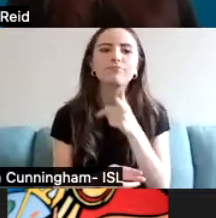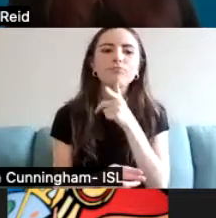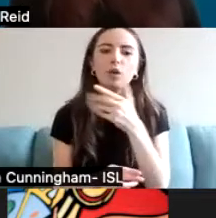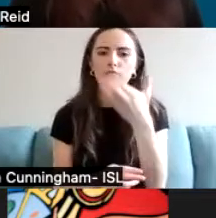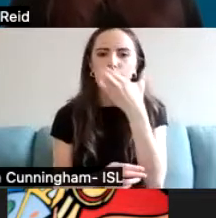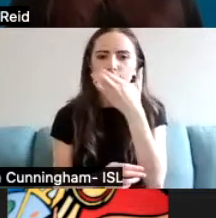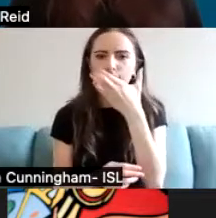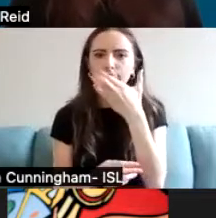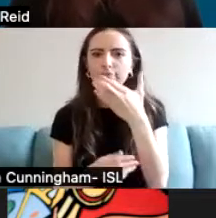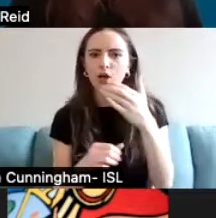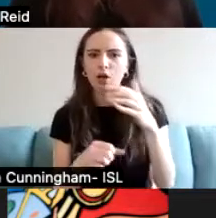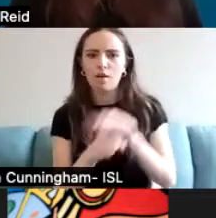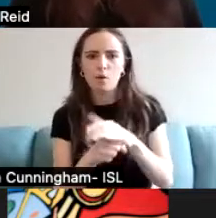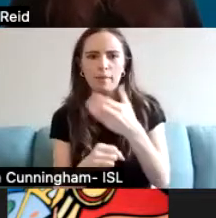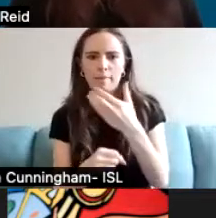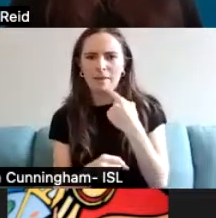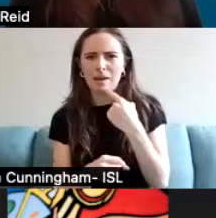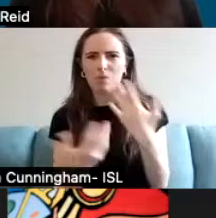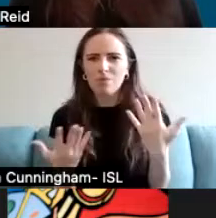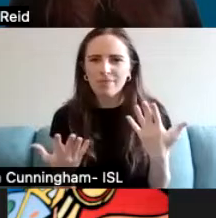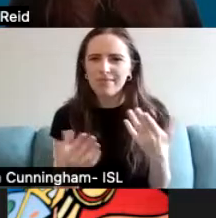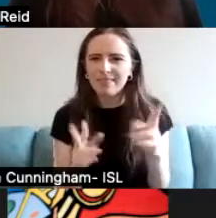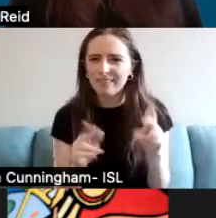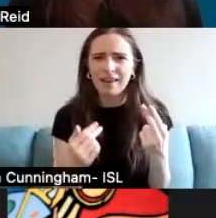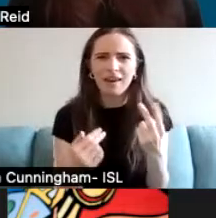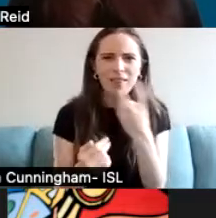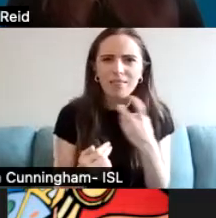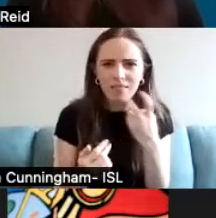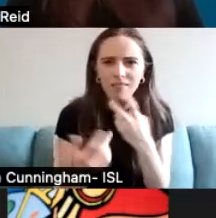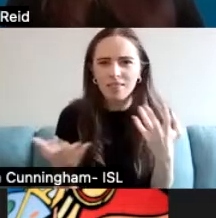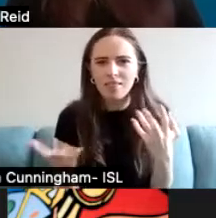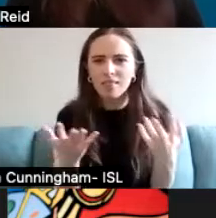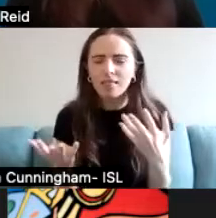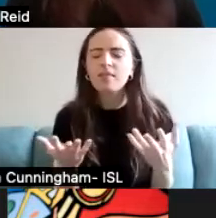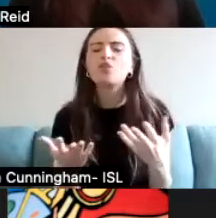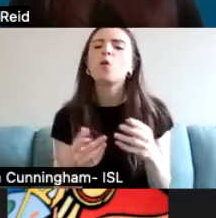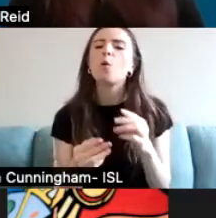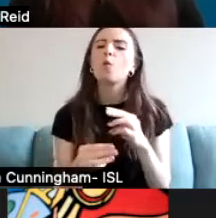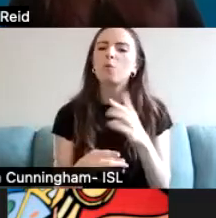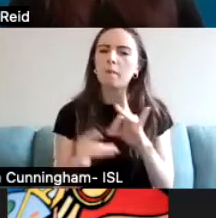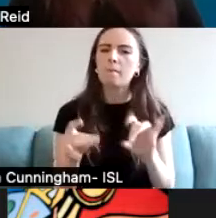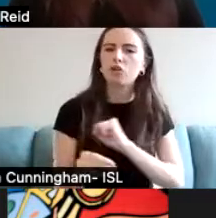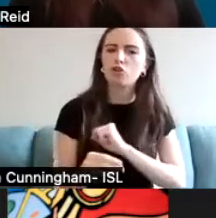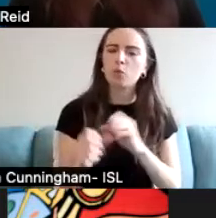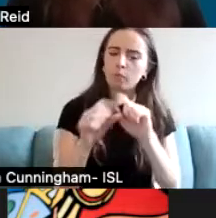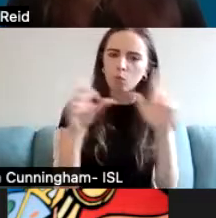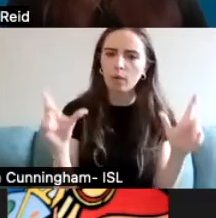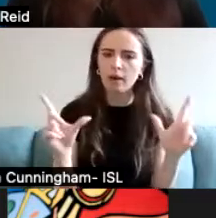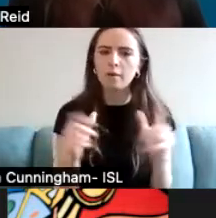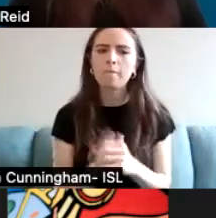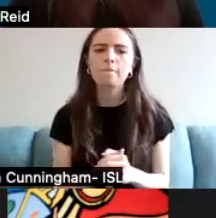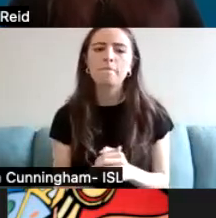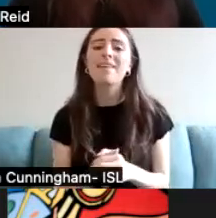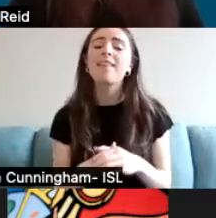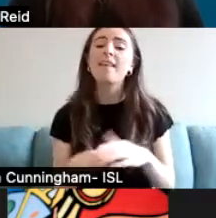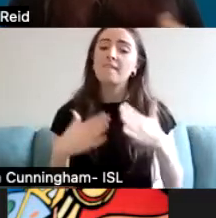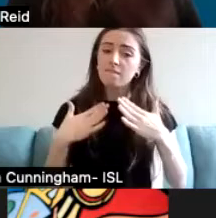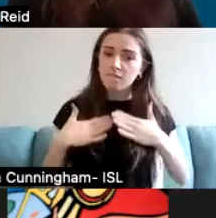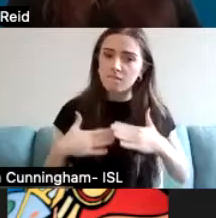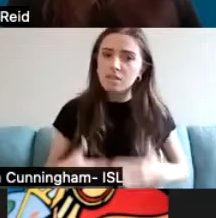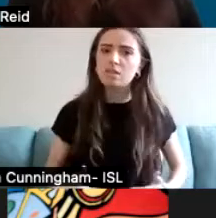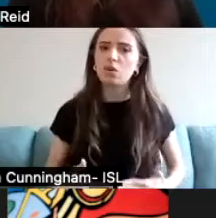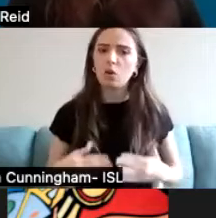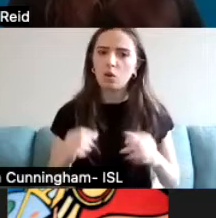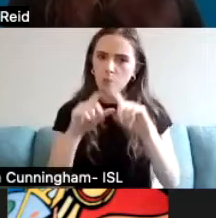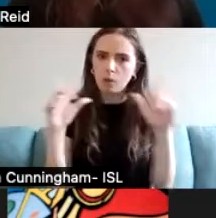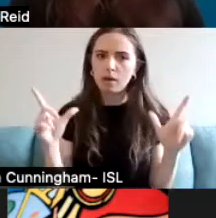it makes it a little bit more difficult. So there's also physical considerations. So that can also come back